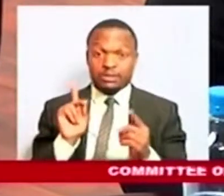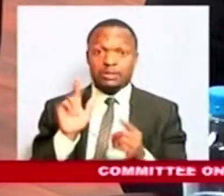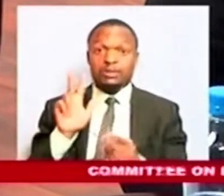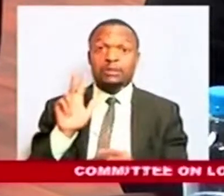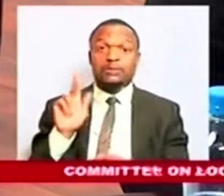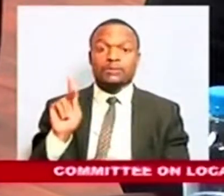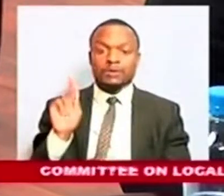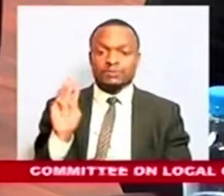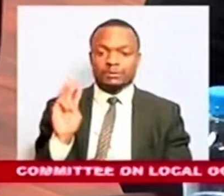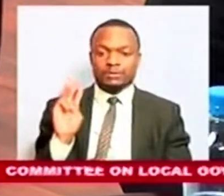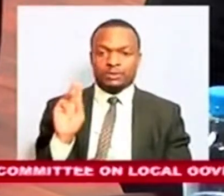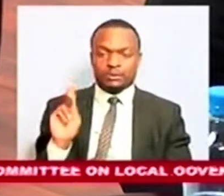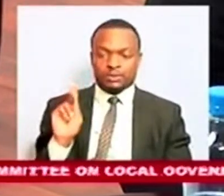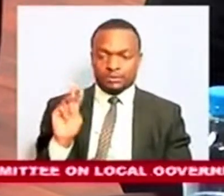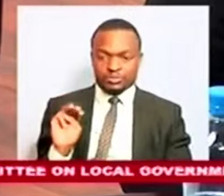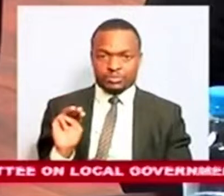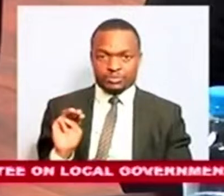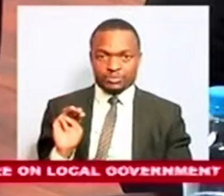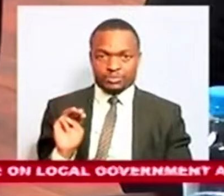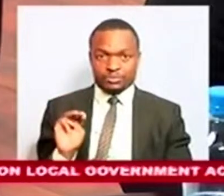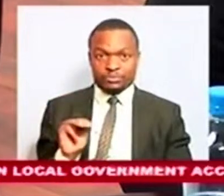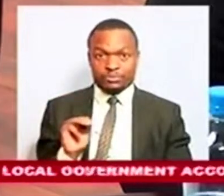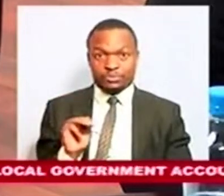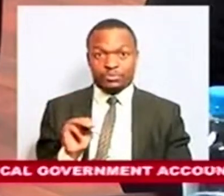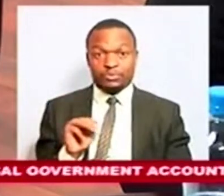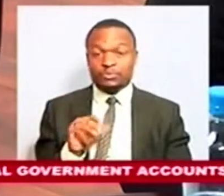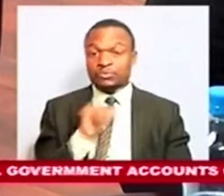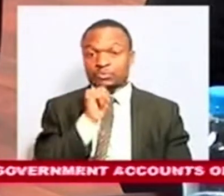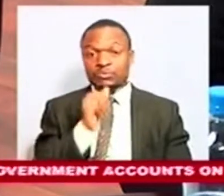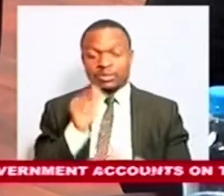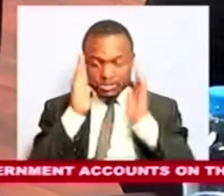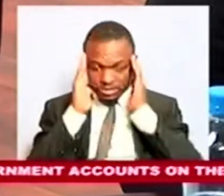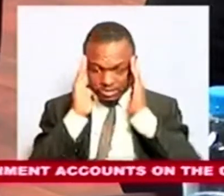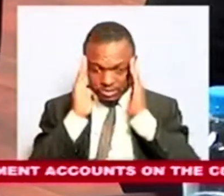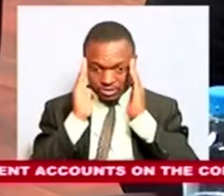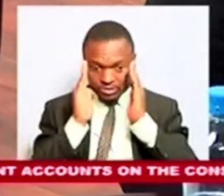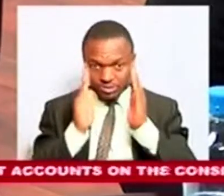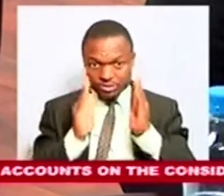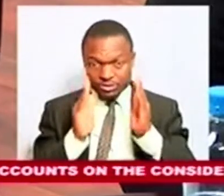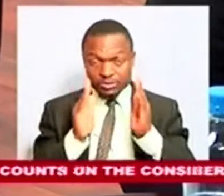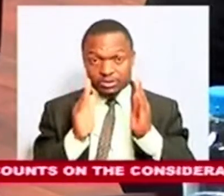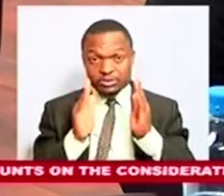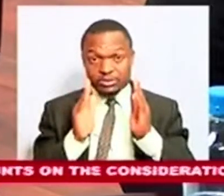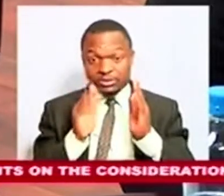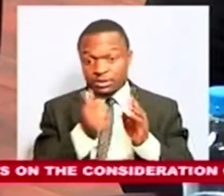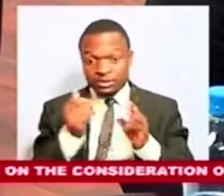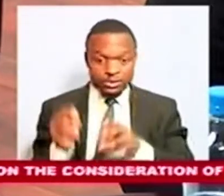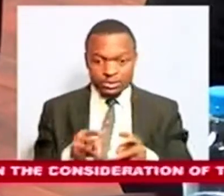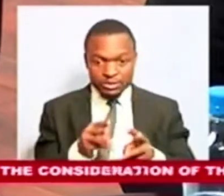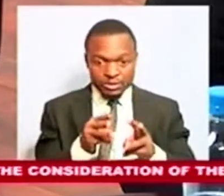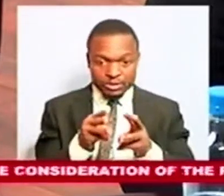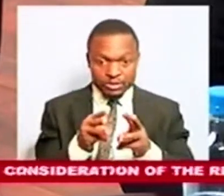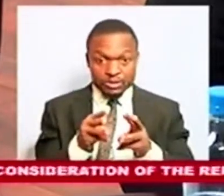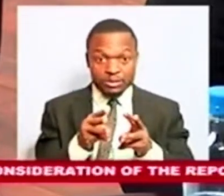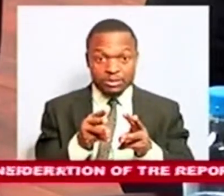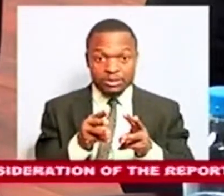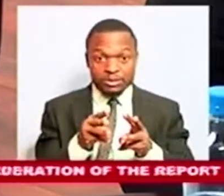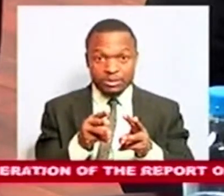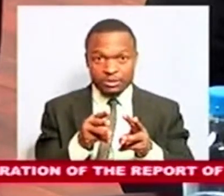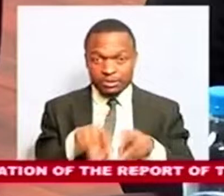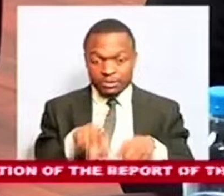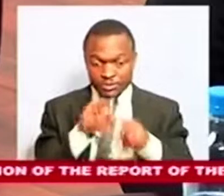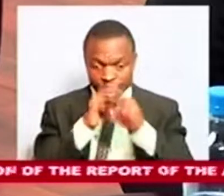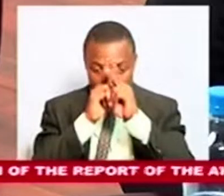at other avenues for retrieving the contract. For instance, Mr. Fungala was called by the officers, that also was called by